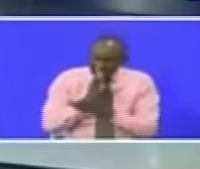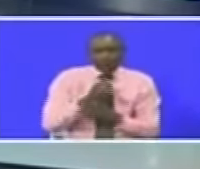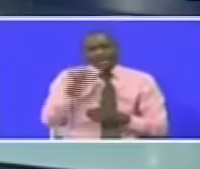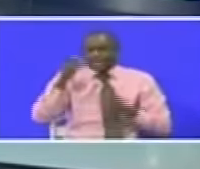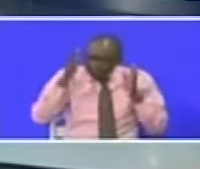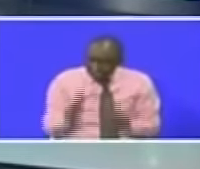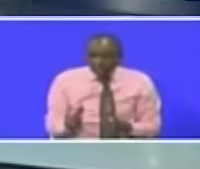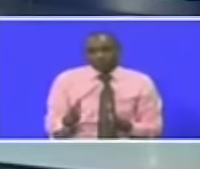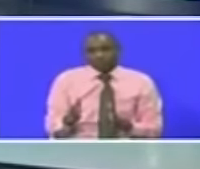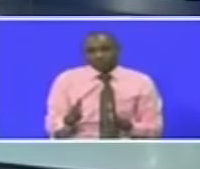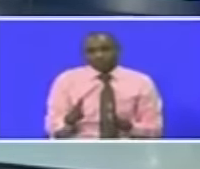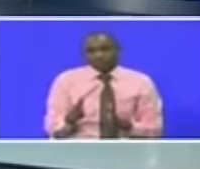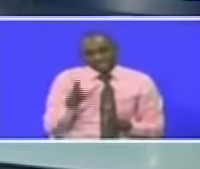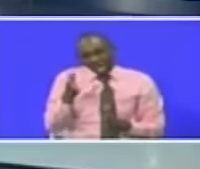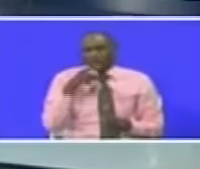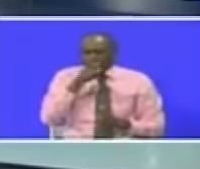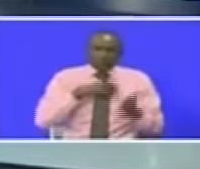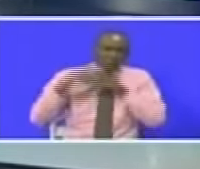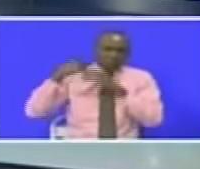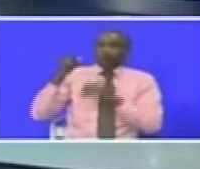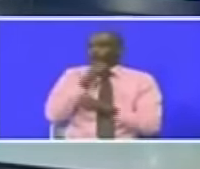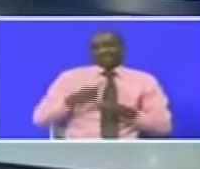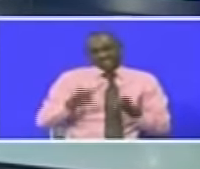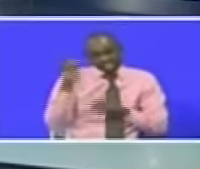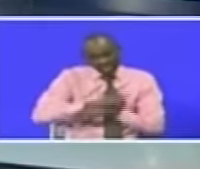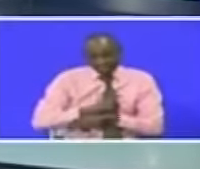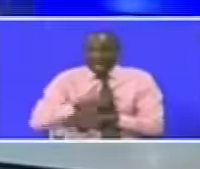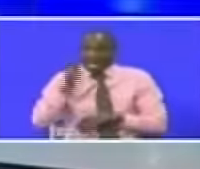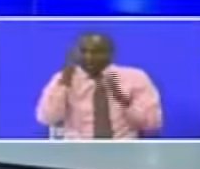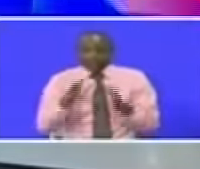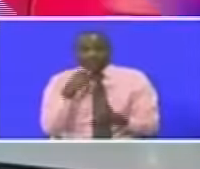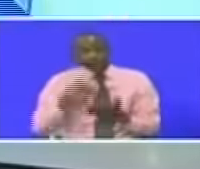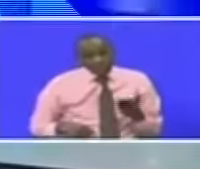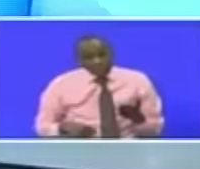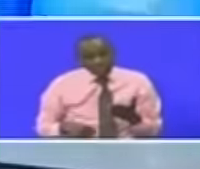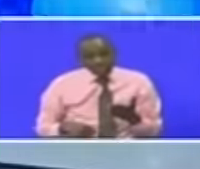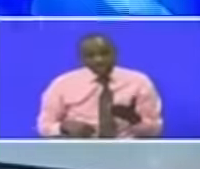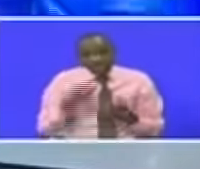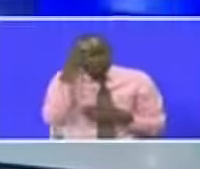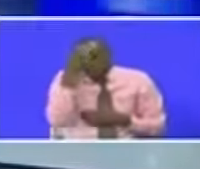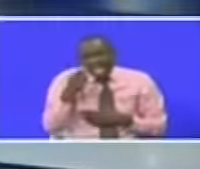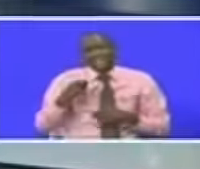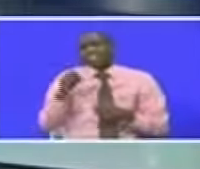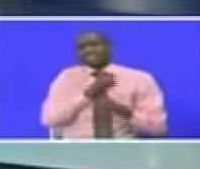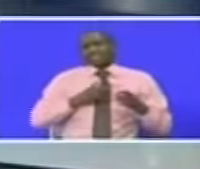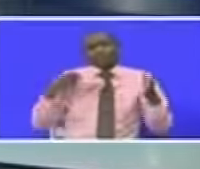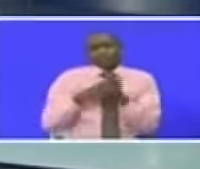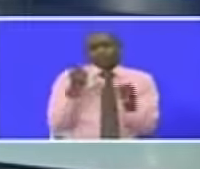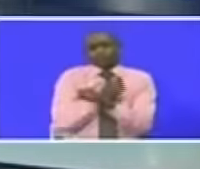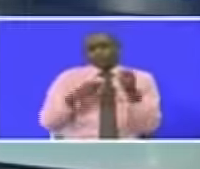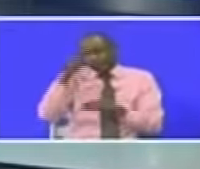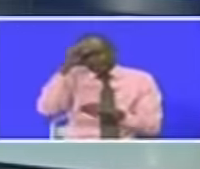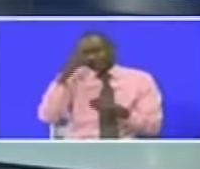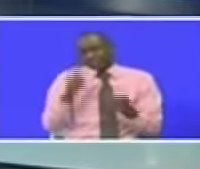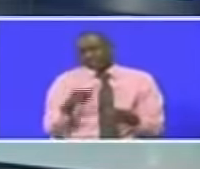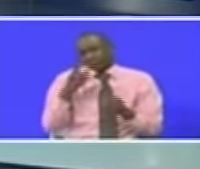They are taking us to the olden days. Here's another one from Jackson Tumbo. Says, why are most senators running for governor seats in